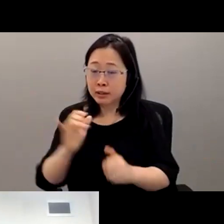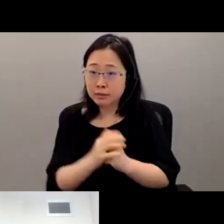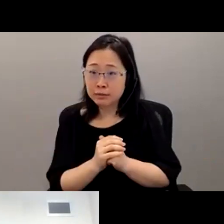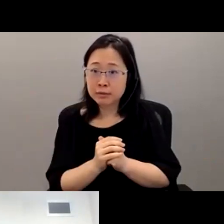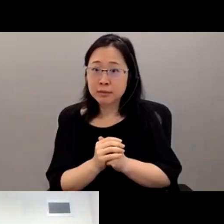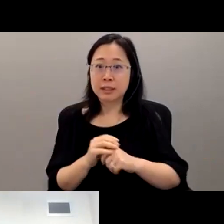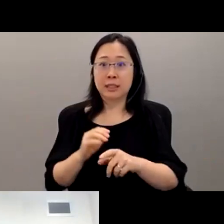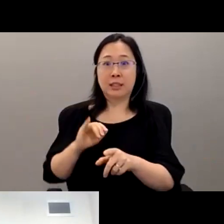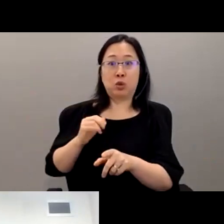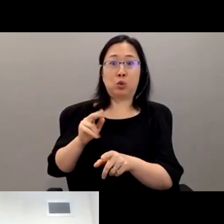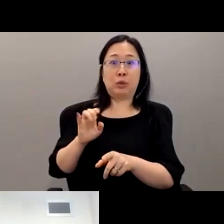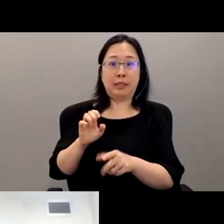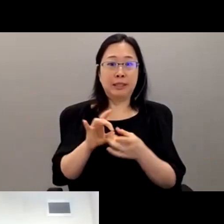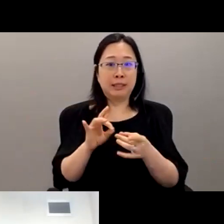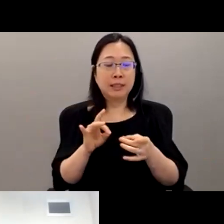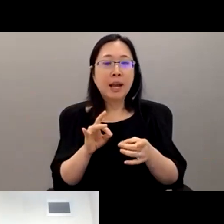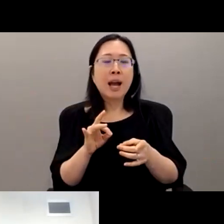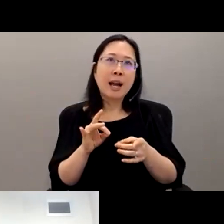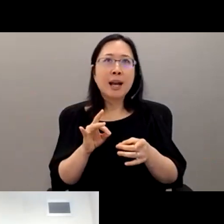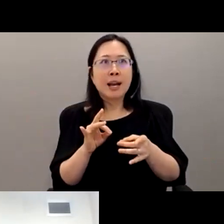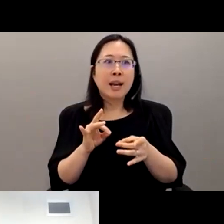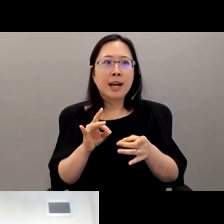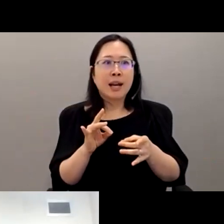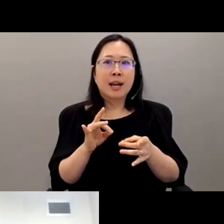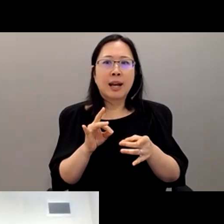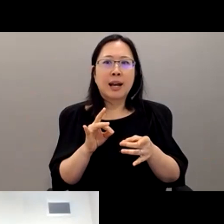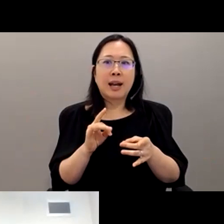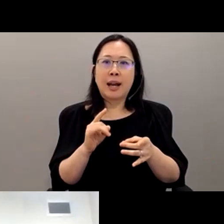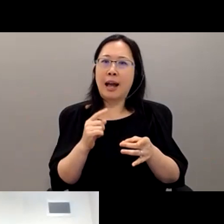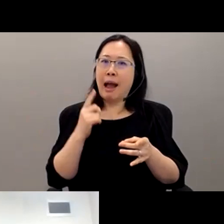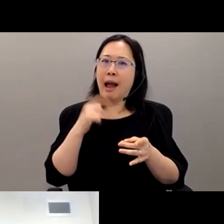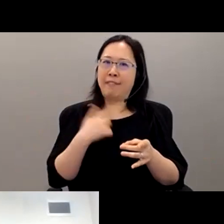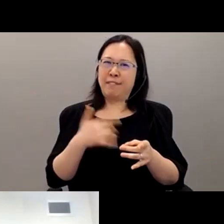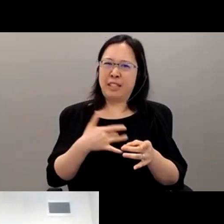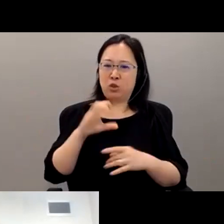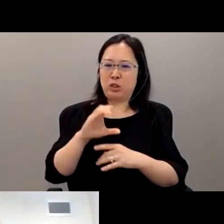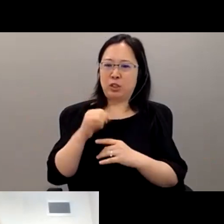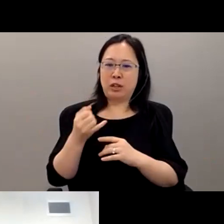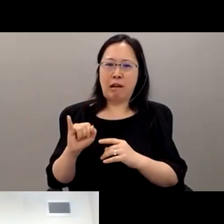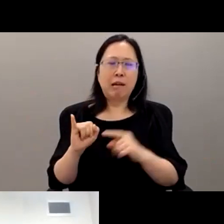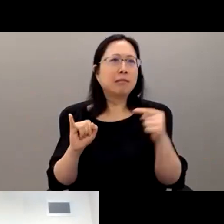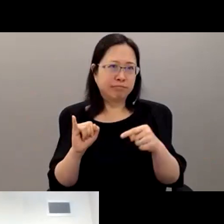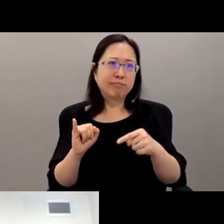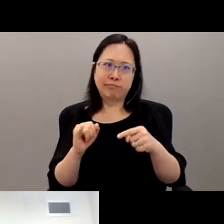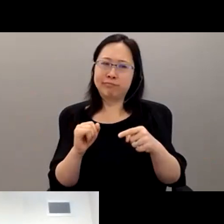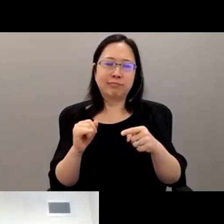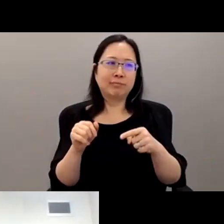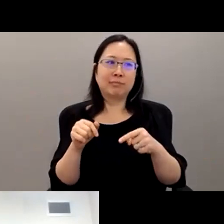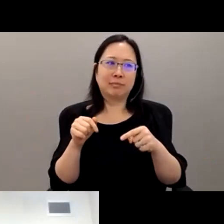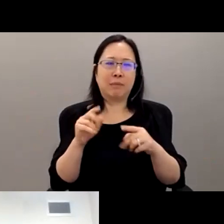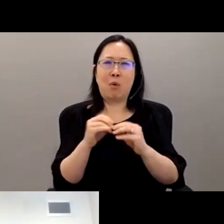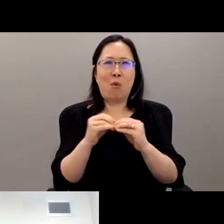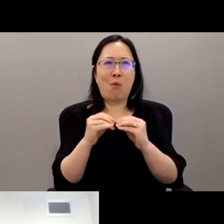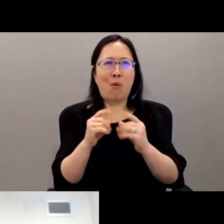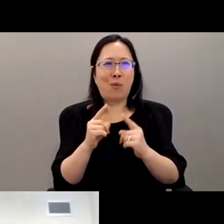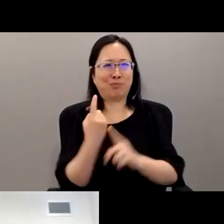I would say that we're fairly unique in sort of the breadth of programming that we provide and